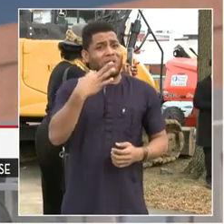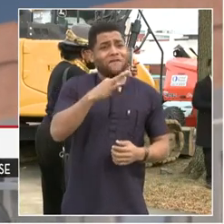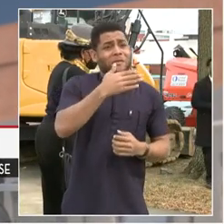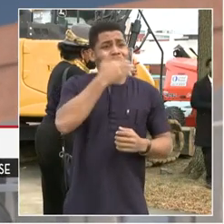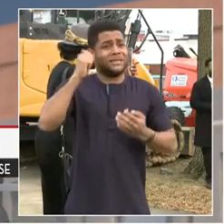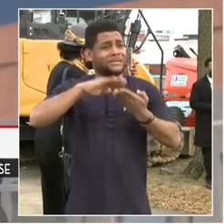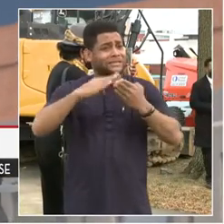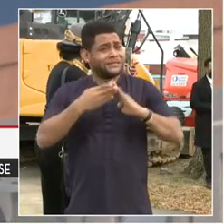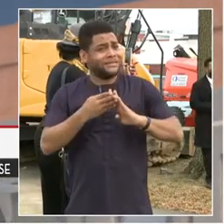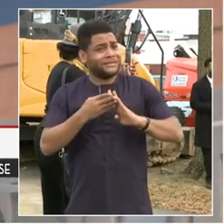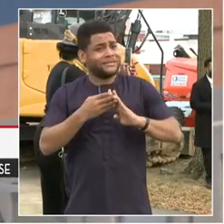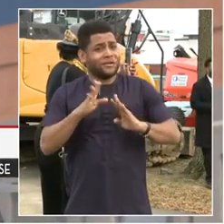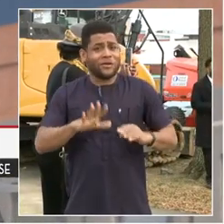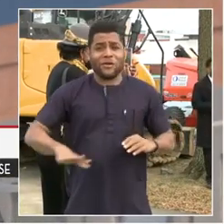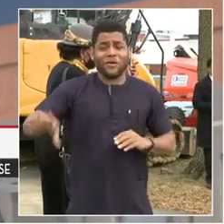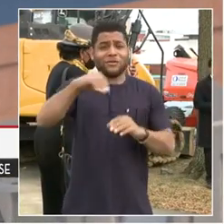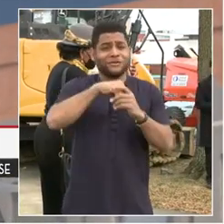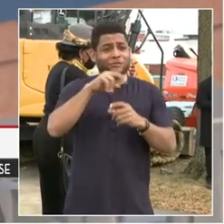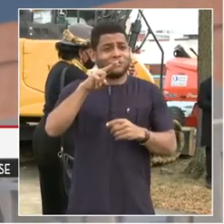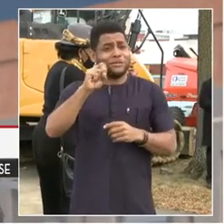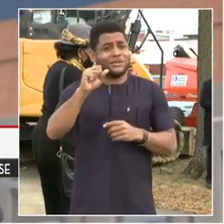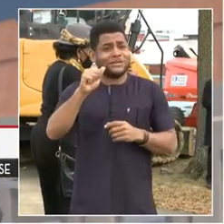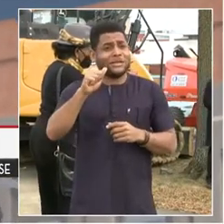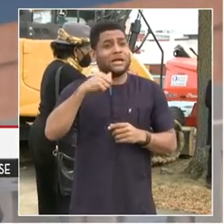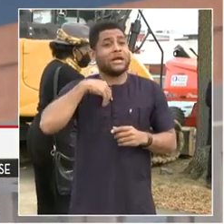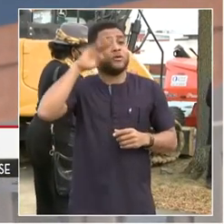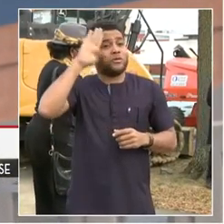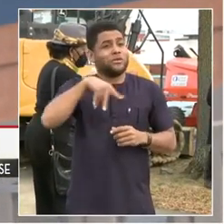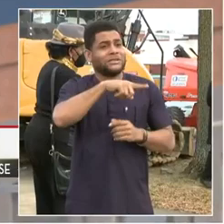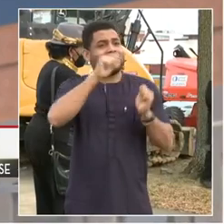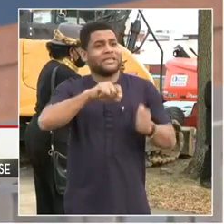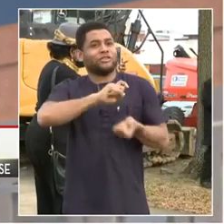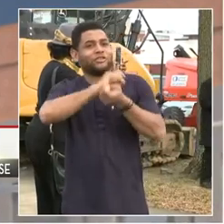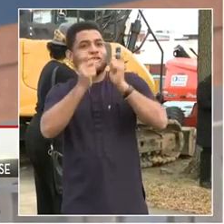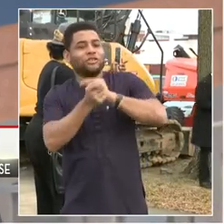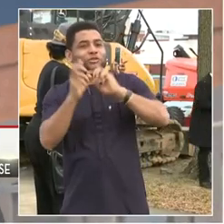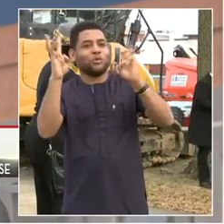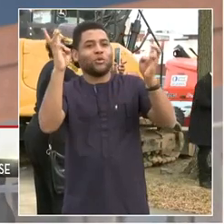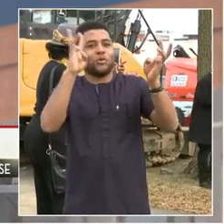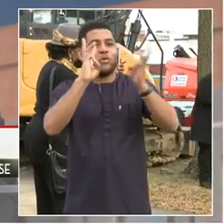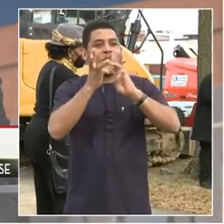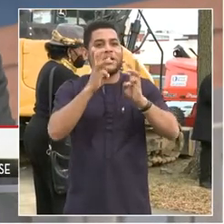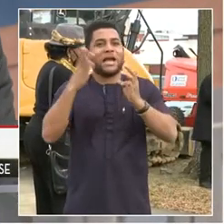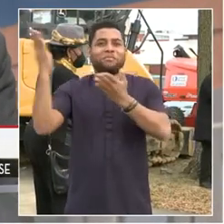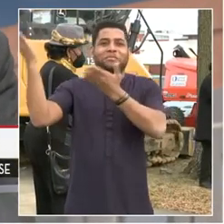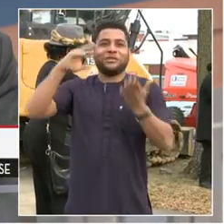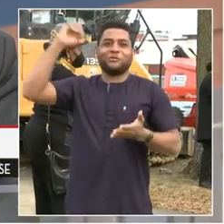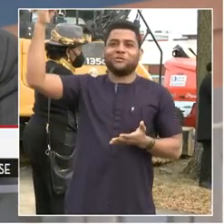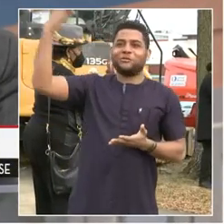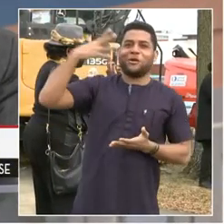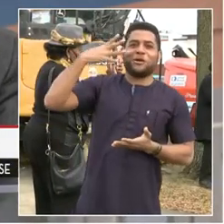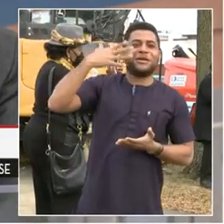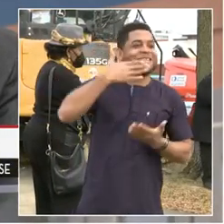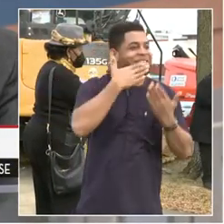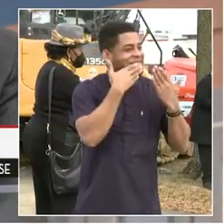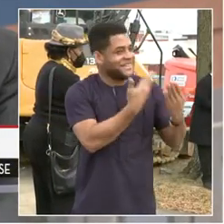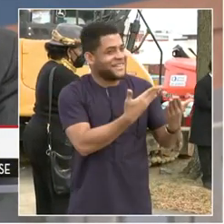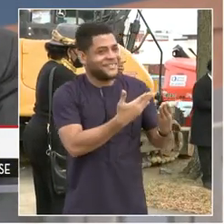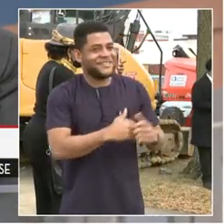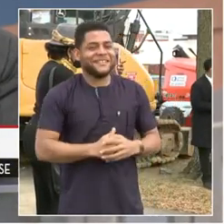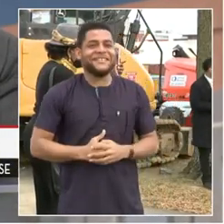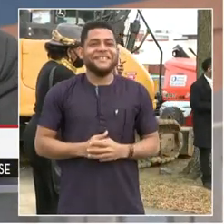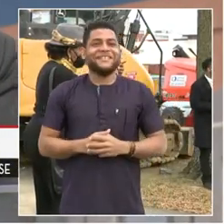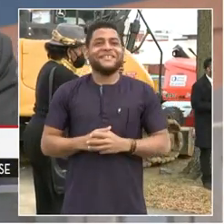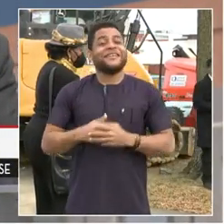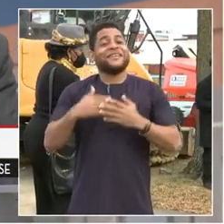I didn't know that she could change the weather and bring the sun out. So thank you for that. But it's just privileged. I'm privileged